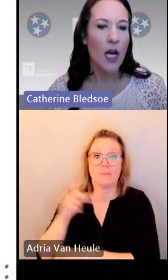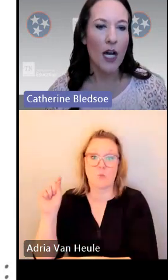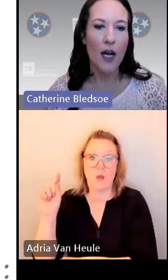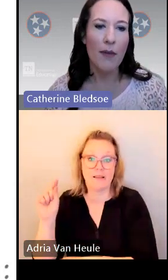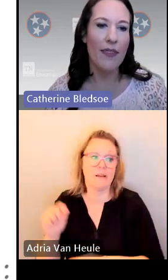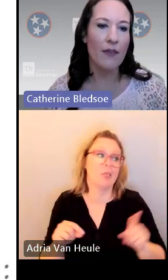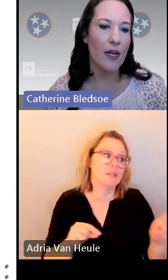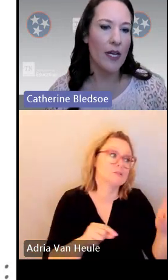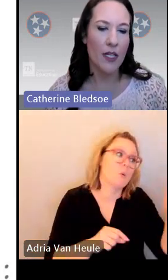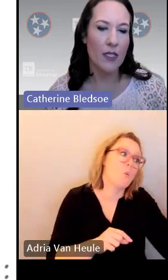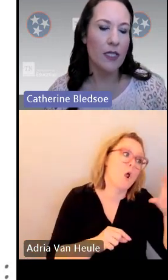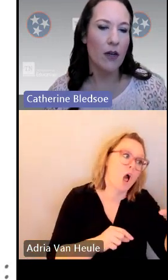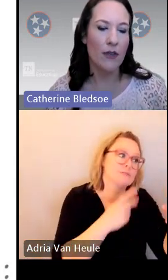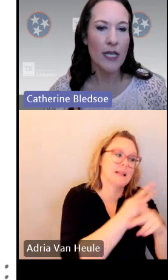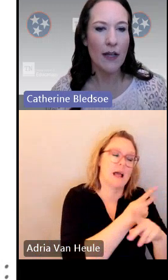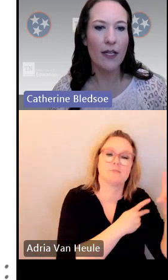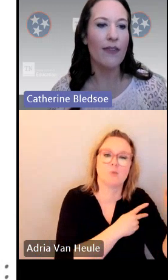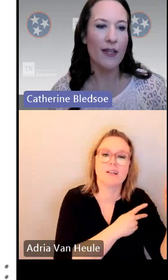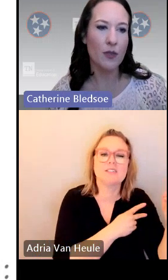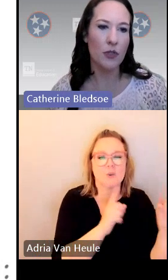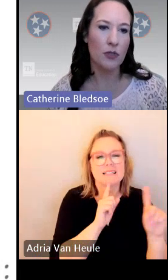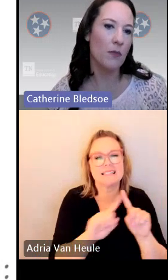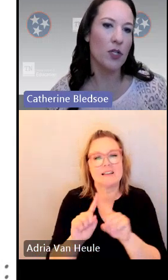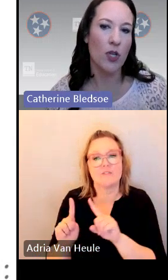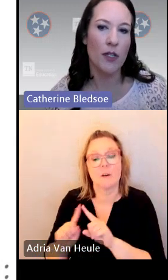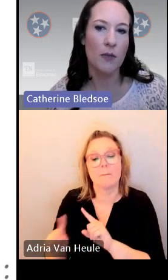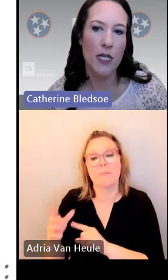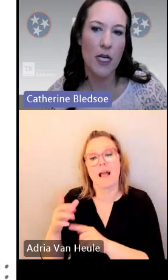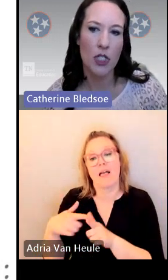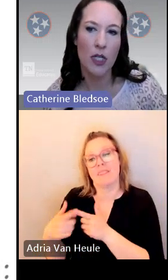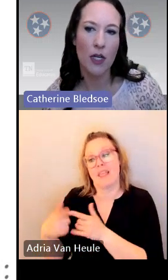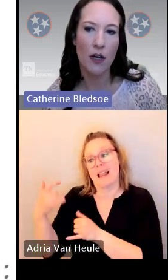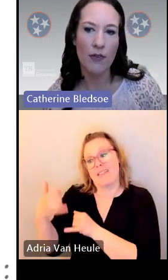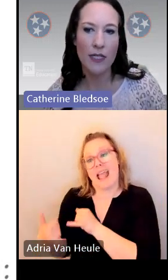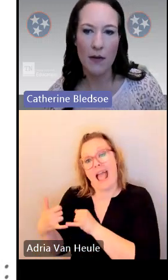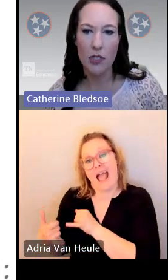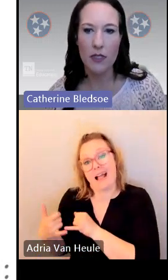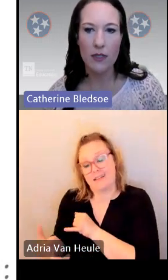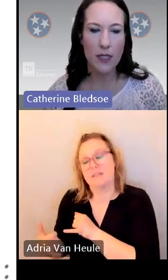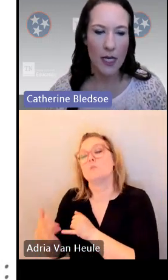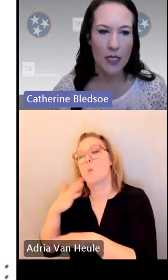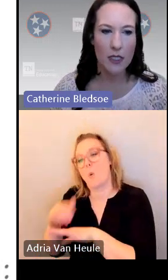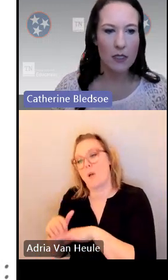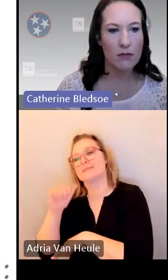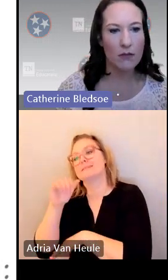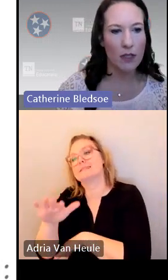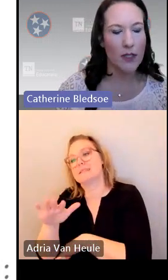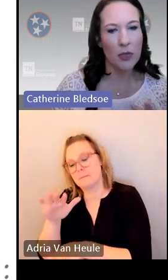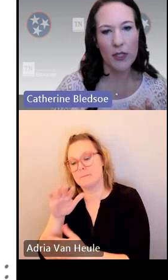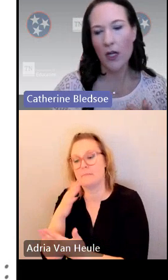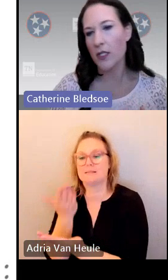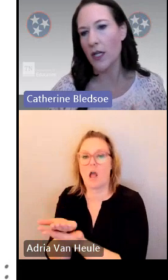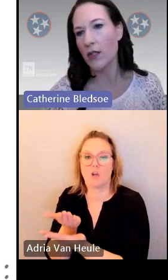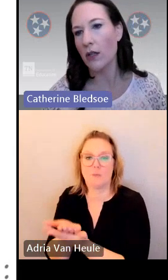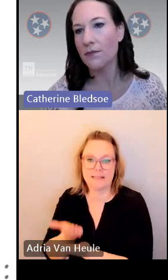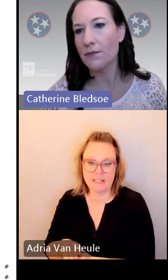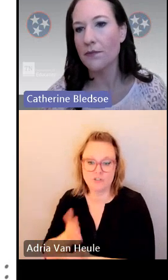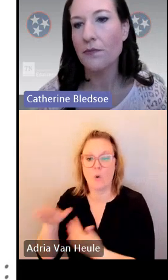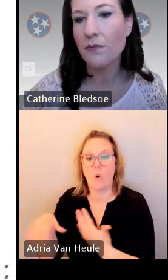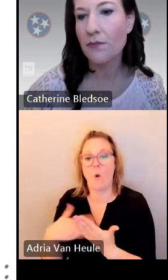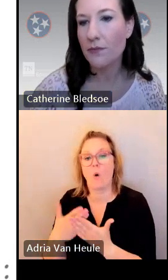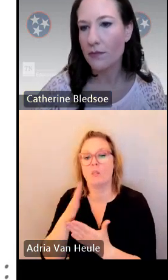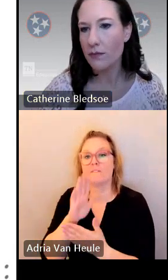course, at the very end, on the tail end, that's when you'll submit your documentation of the timesheets and the completed contact